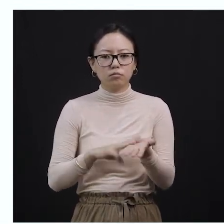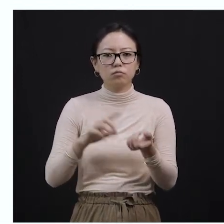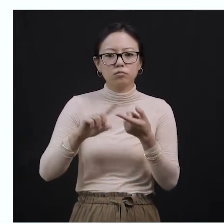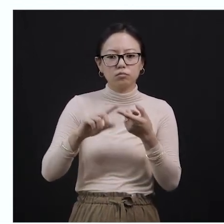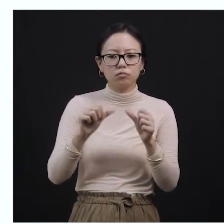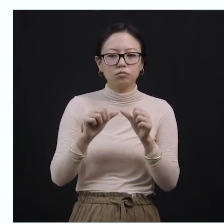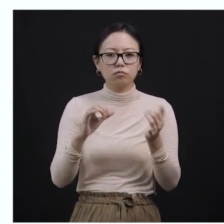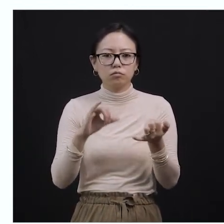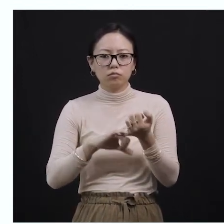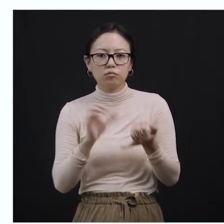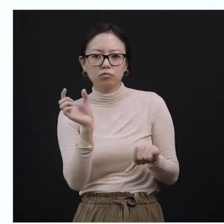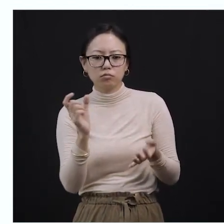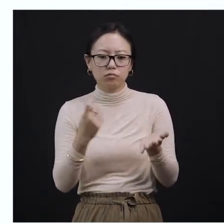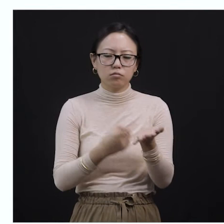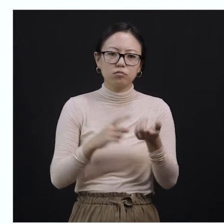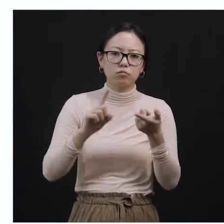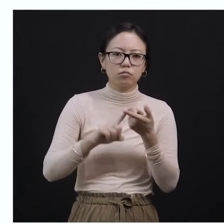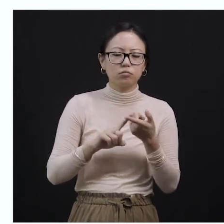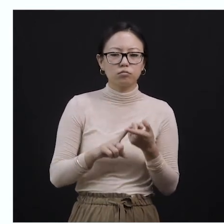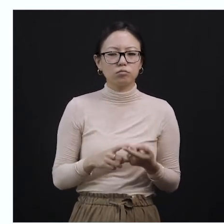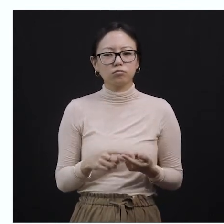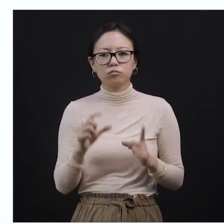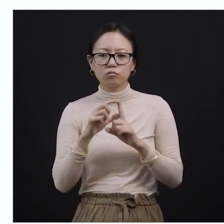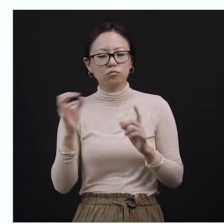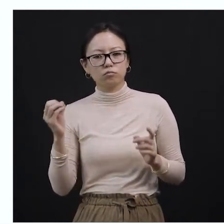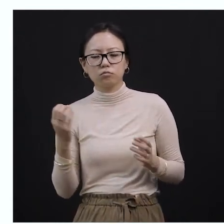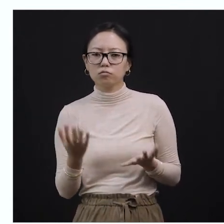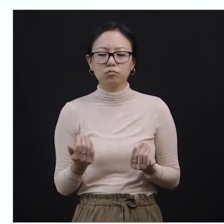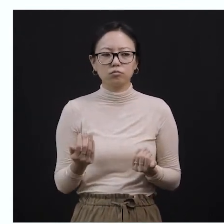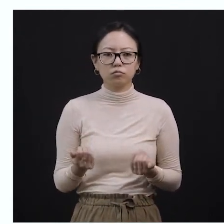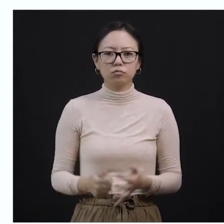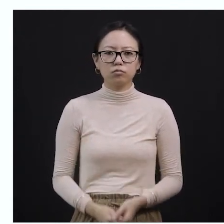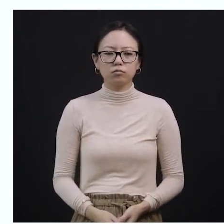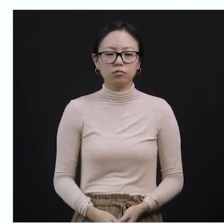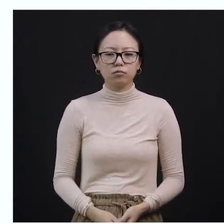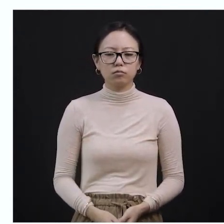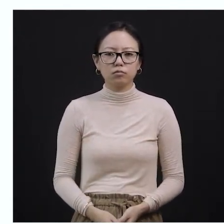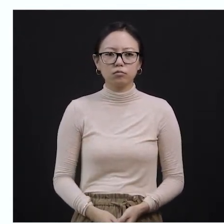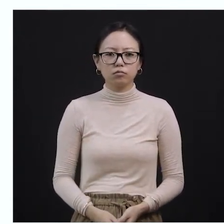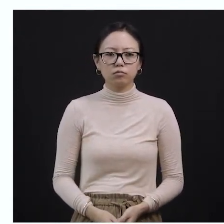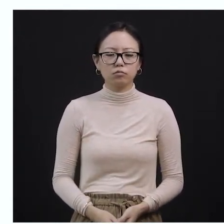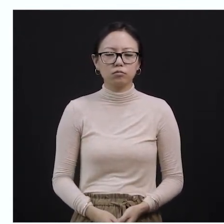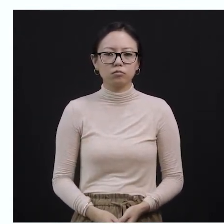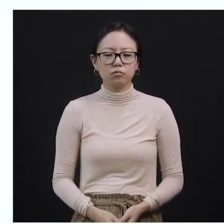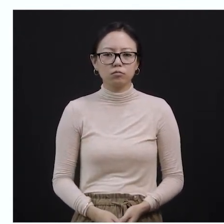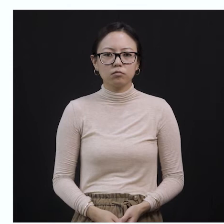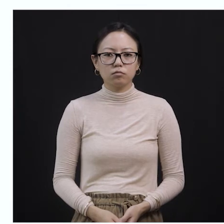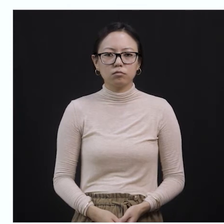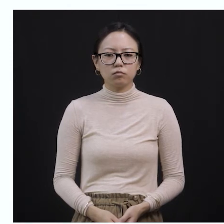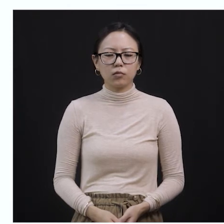end. So it will give you the length, all right, children? Now, length is also used to